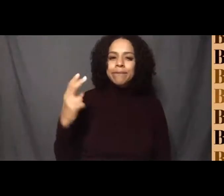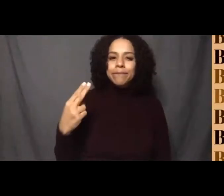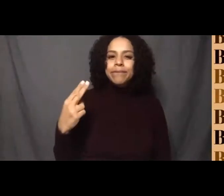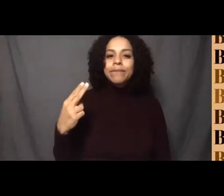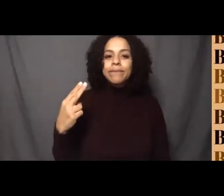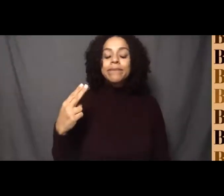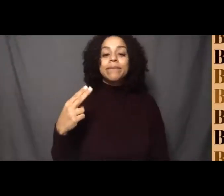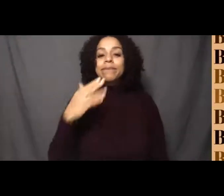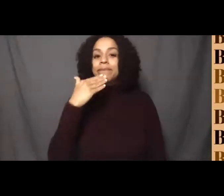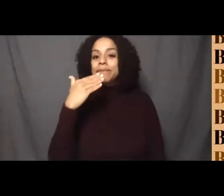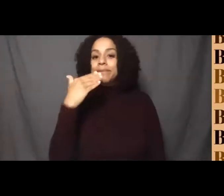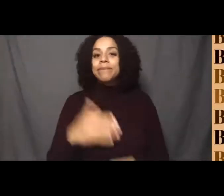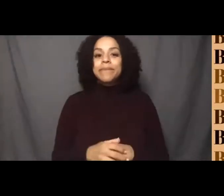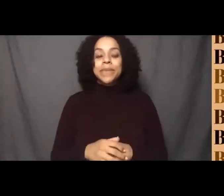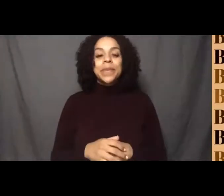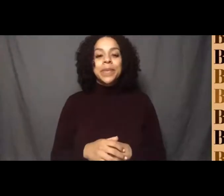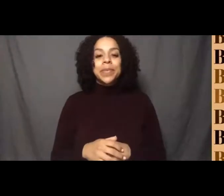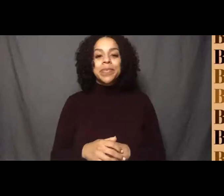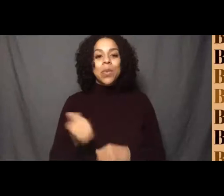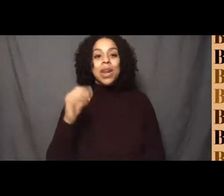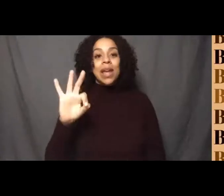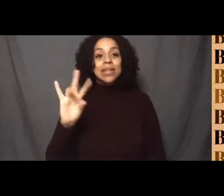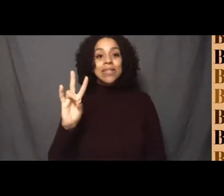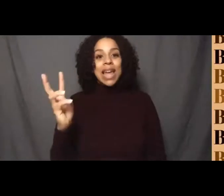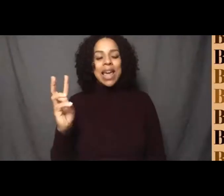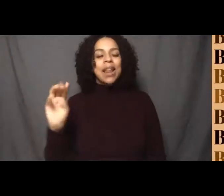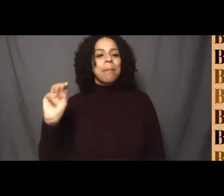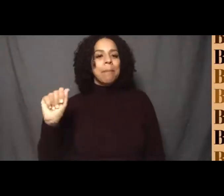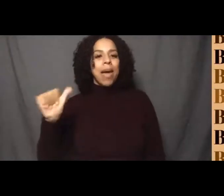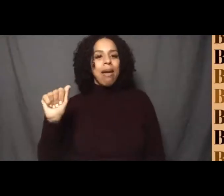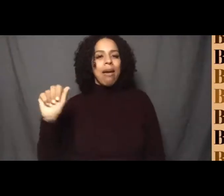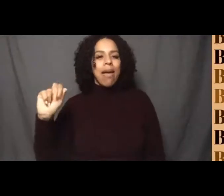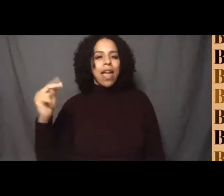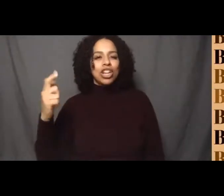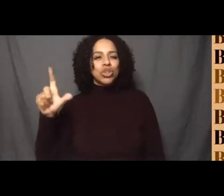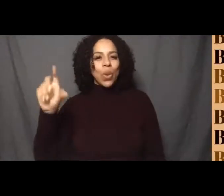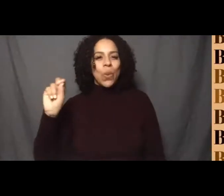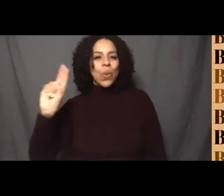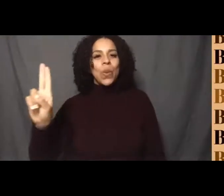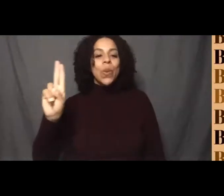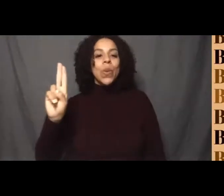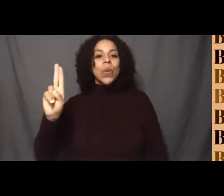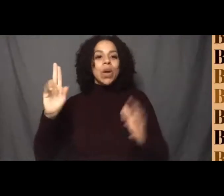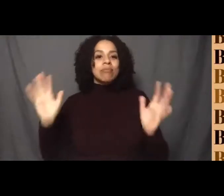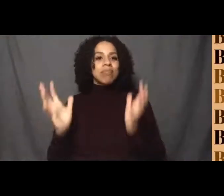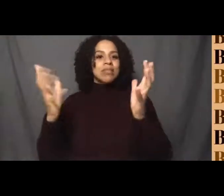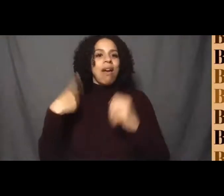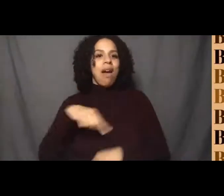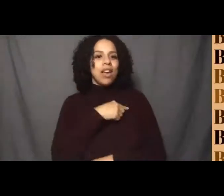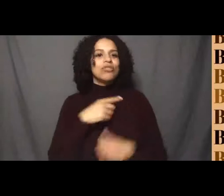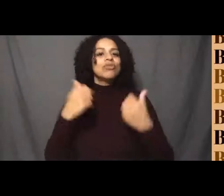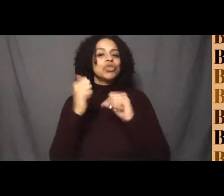So in 1978, Maya Angelou admonished us to embrace the Sankofian principle of reaching back and getting